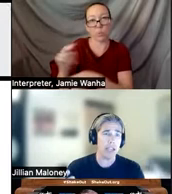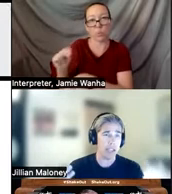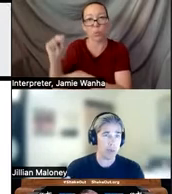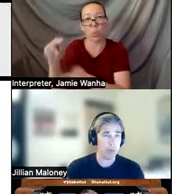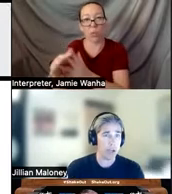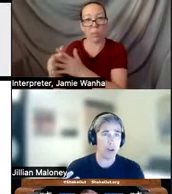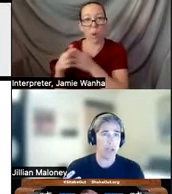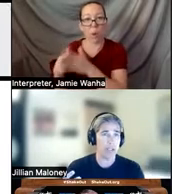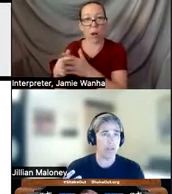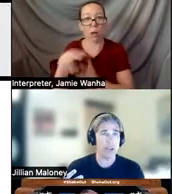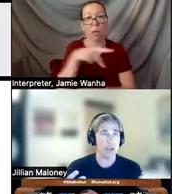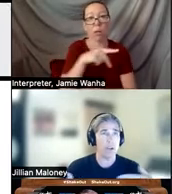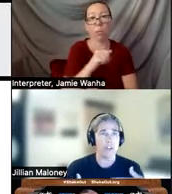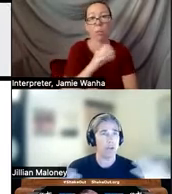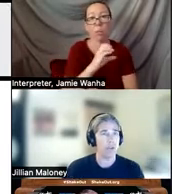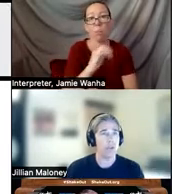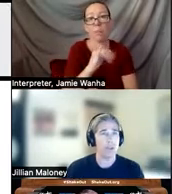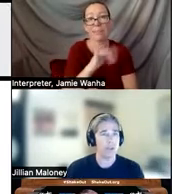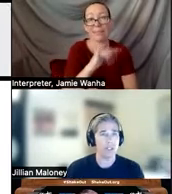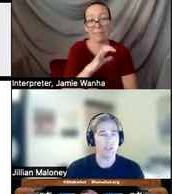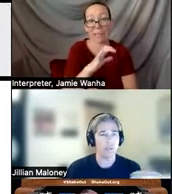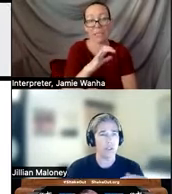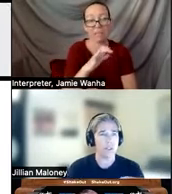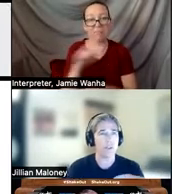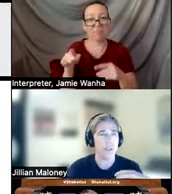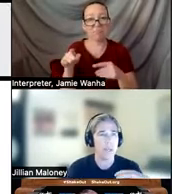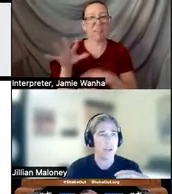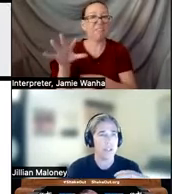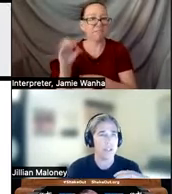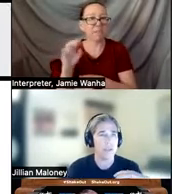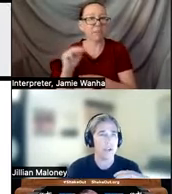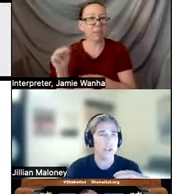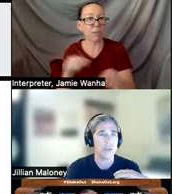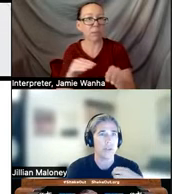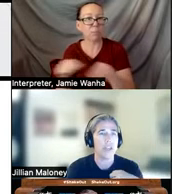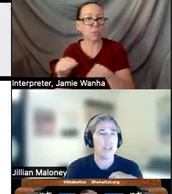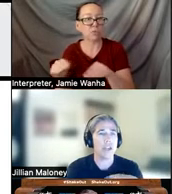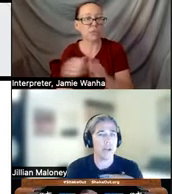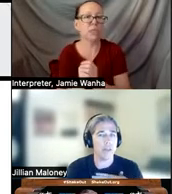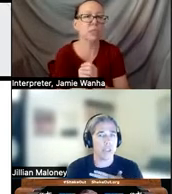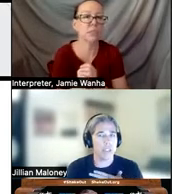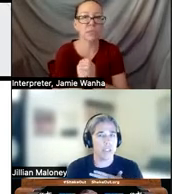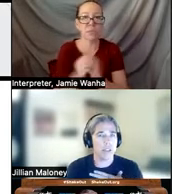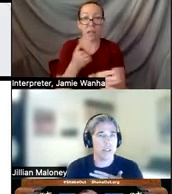And here we are, that's divided up onto a bunch of these different faults, which the major systems are shown